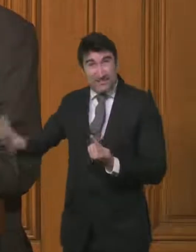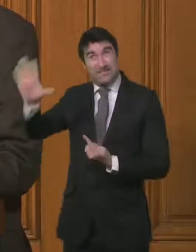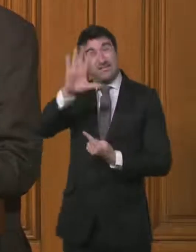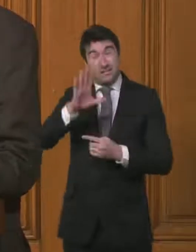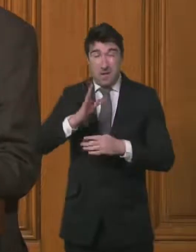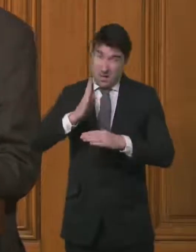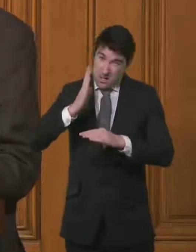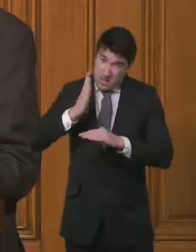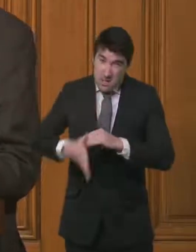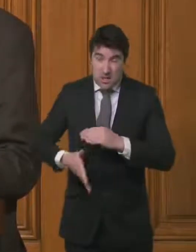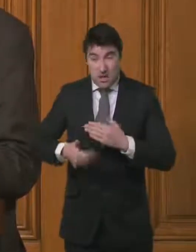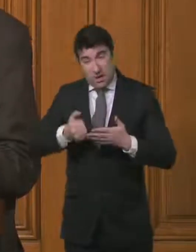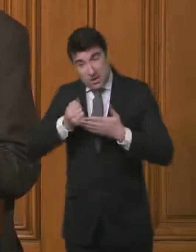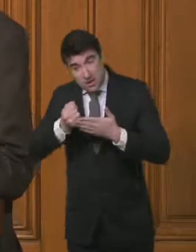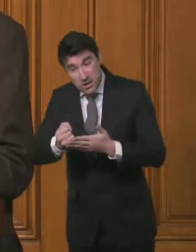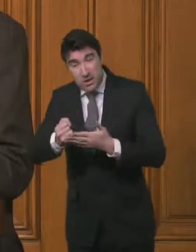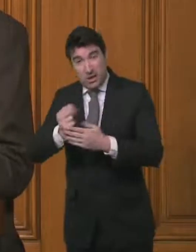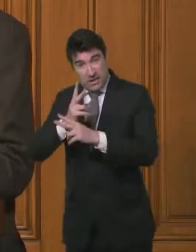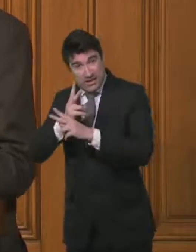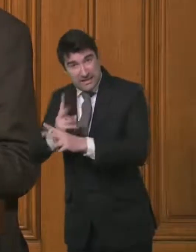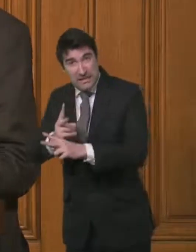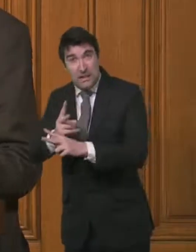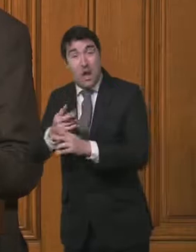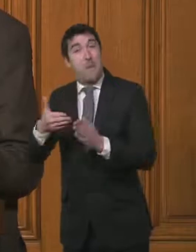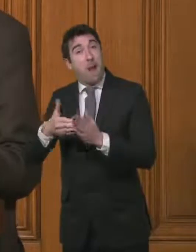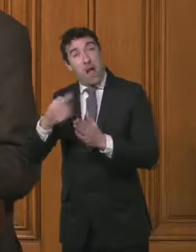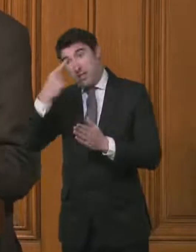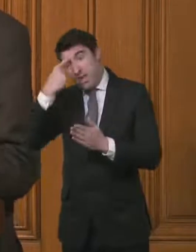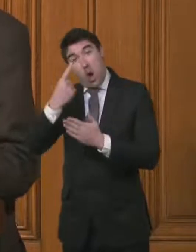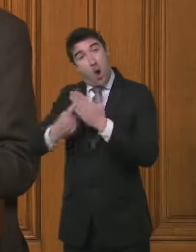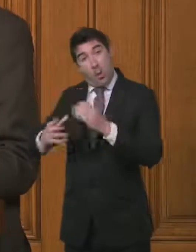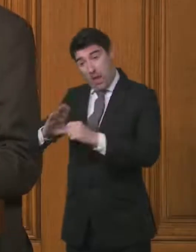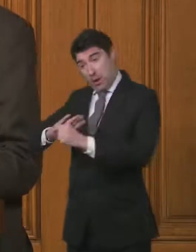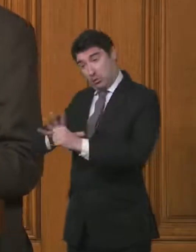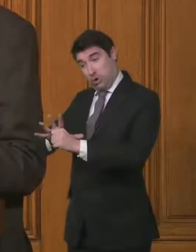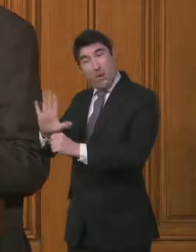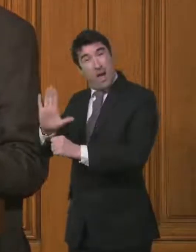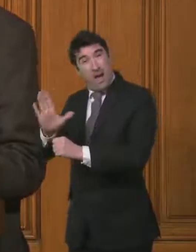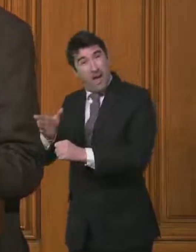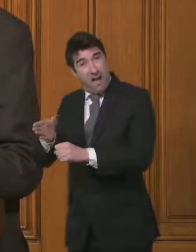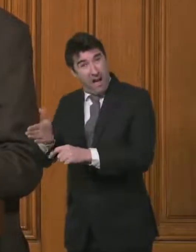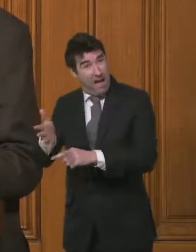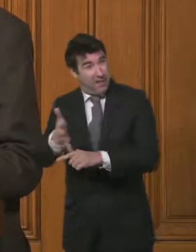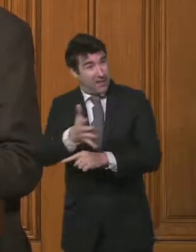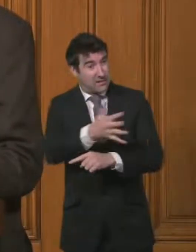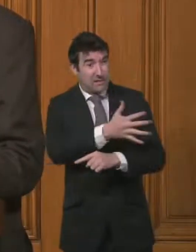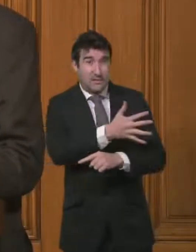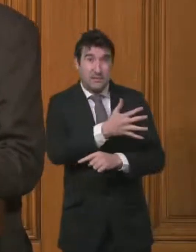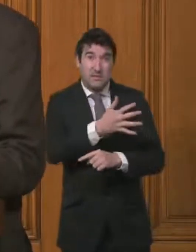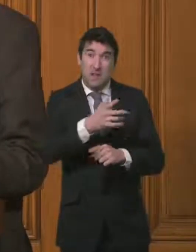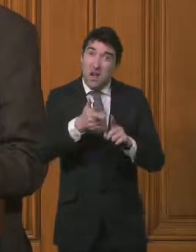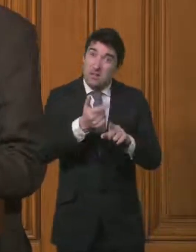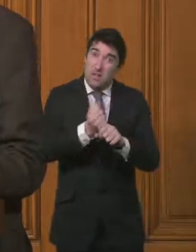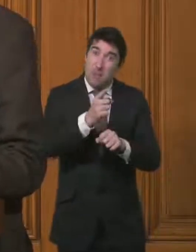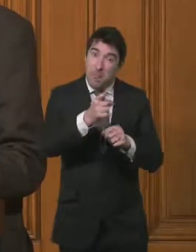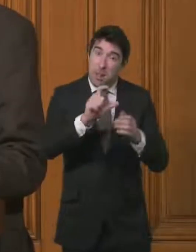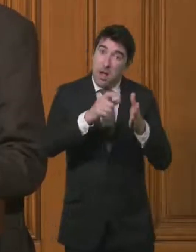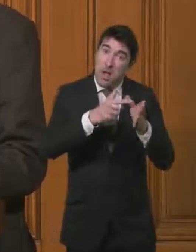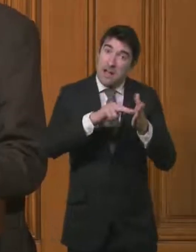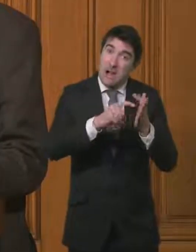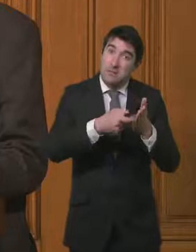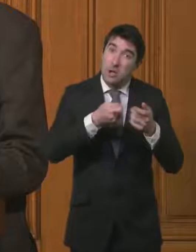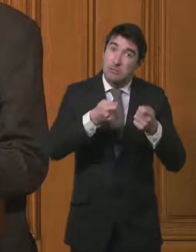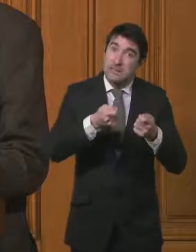as cancer treatment and accident emergency departments open at the same time for people who don't have COVID. So we can all play our